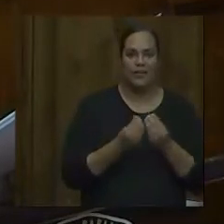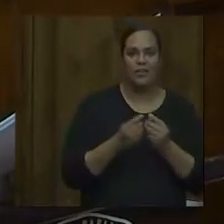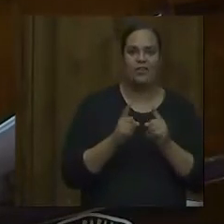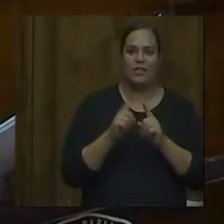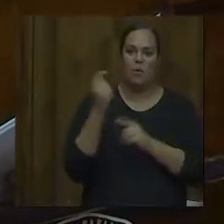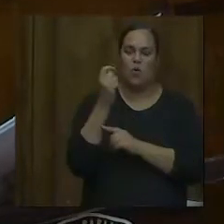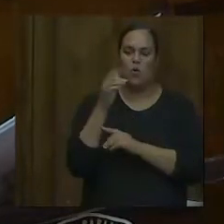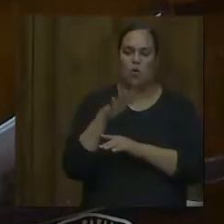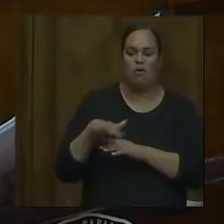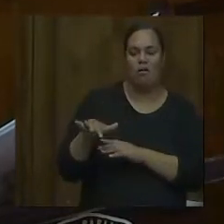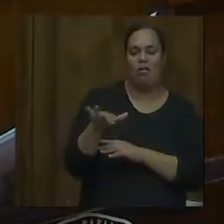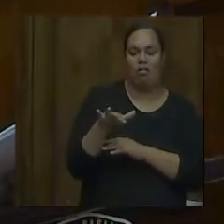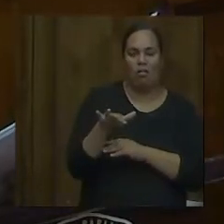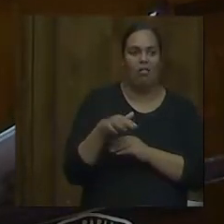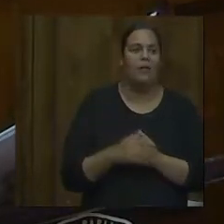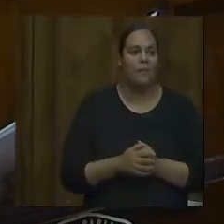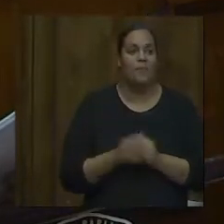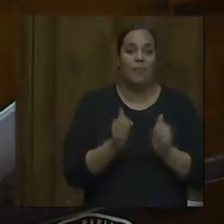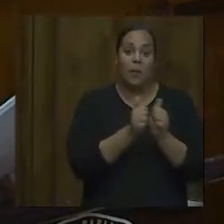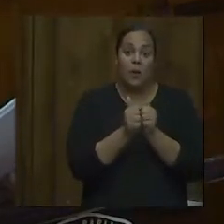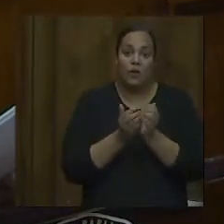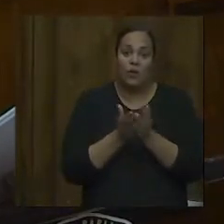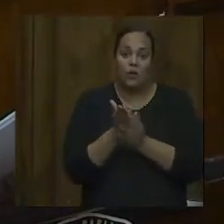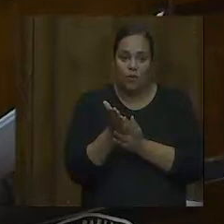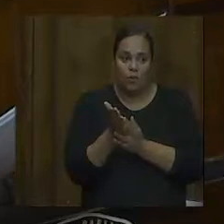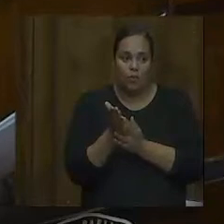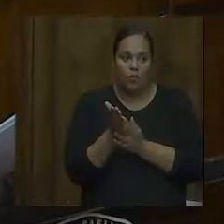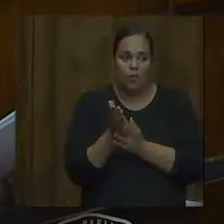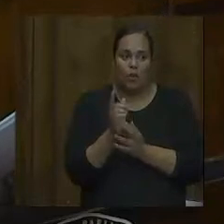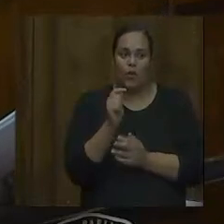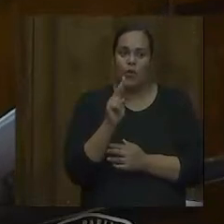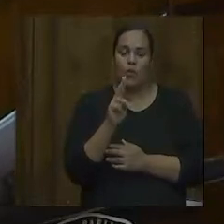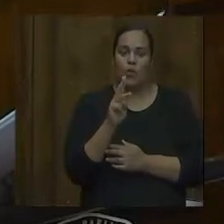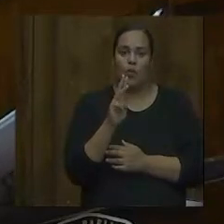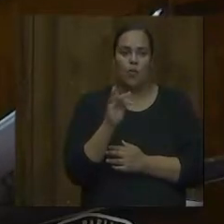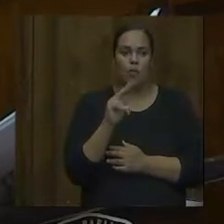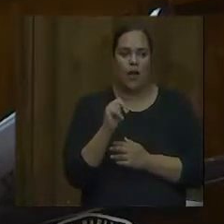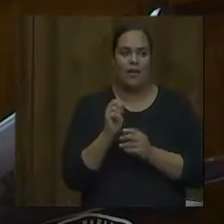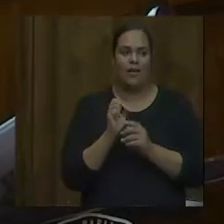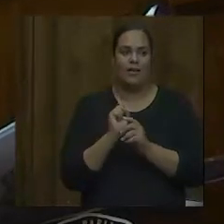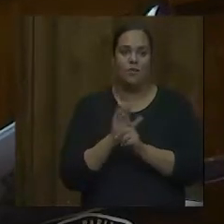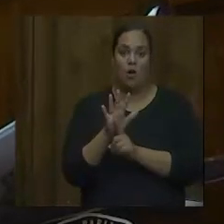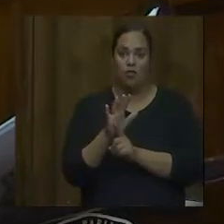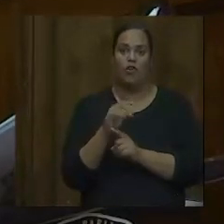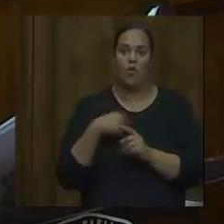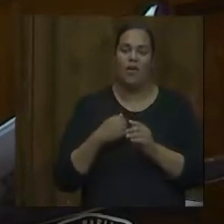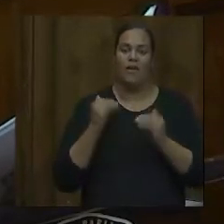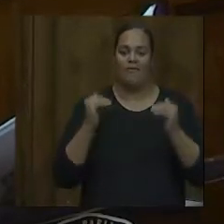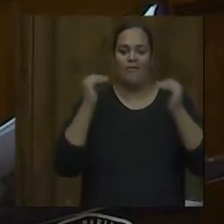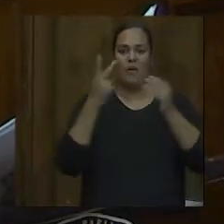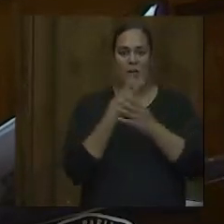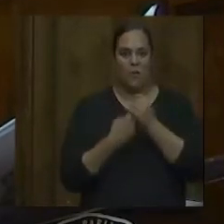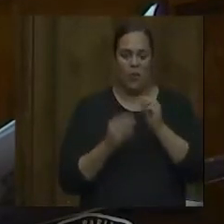the rural-urban divide. Through partnerships, twinning and exposure, we have advanced both the artistic